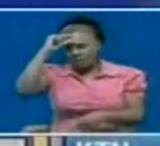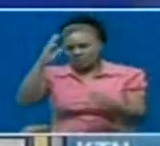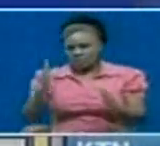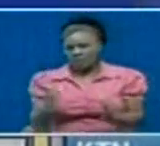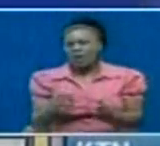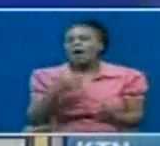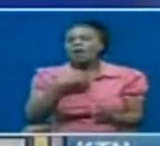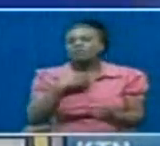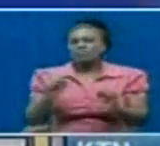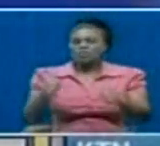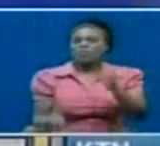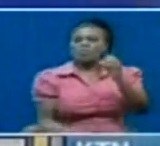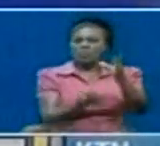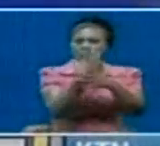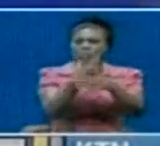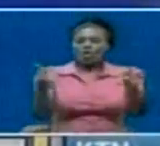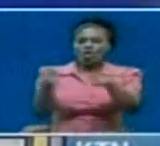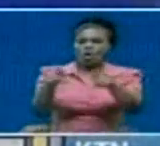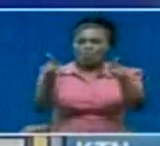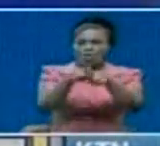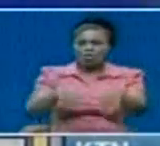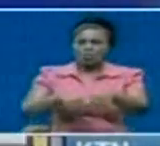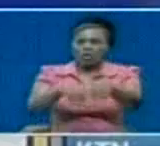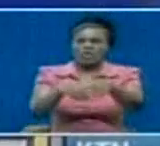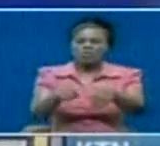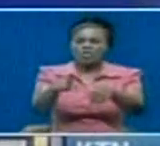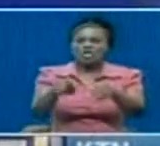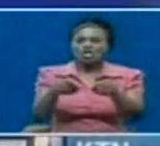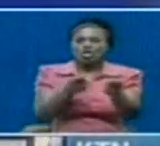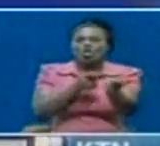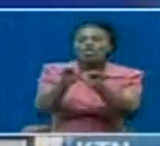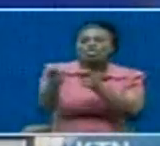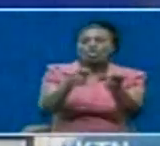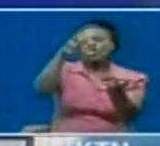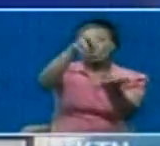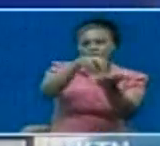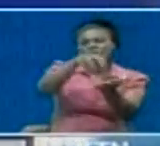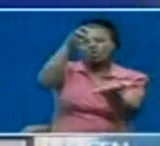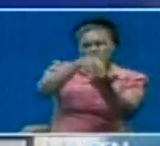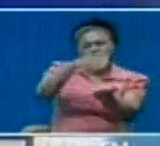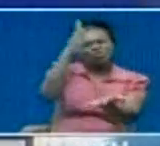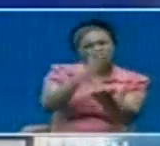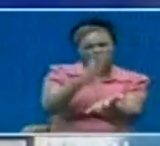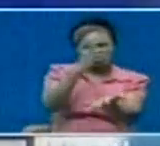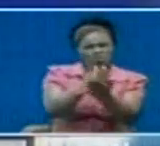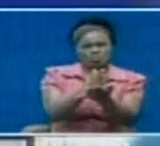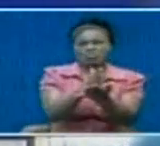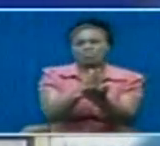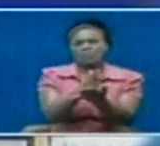we hope to come up with a common front of making sure that we combat this kind of situation. It's a situation, of course, which